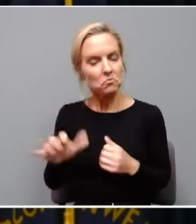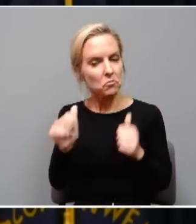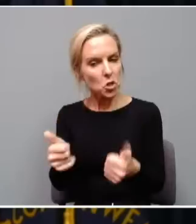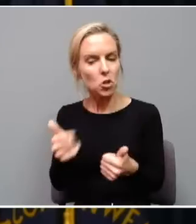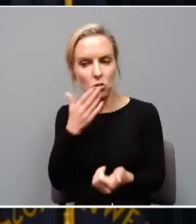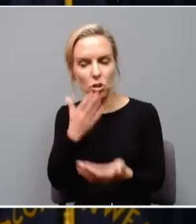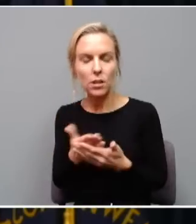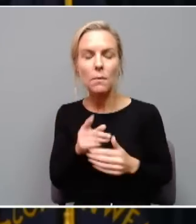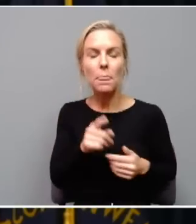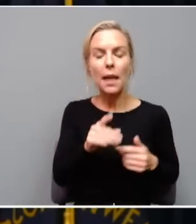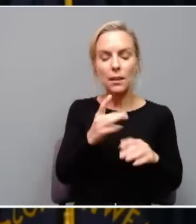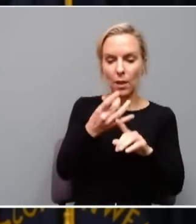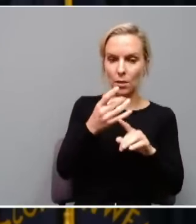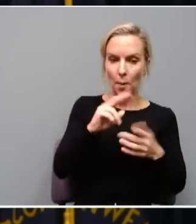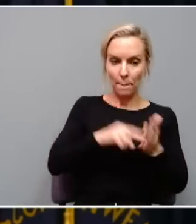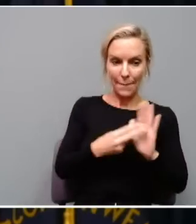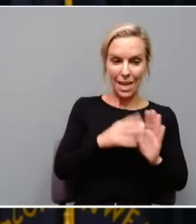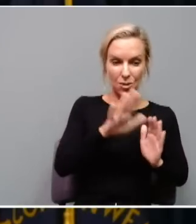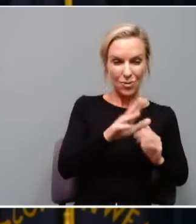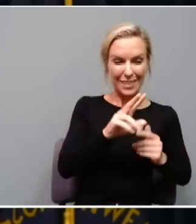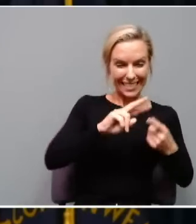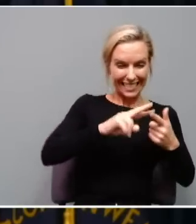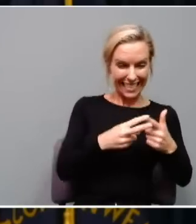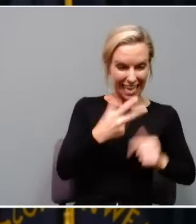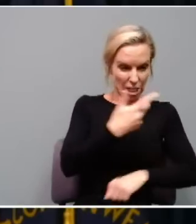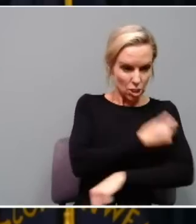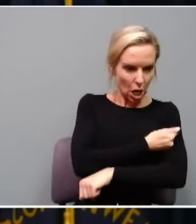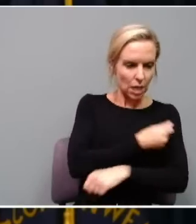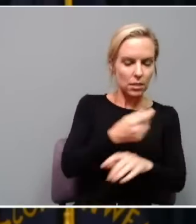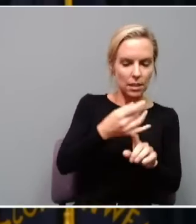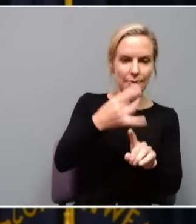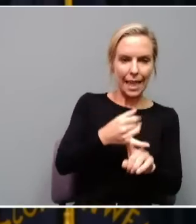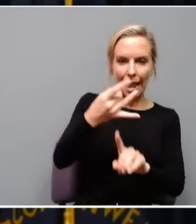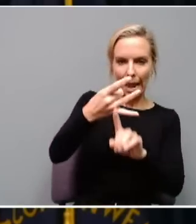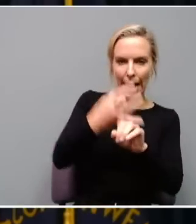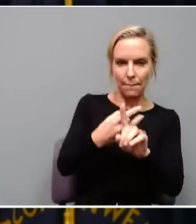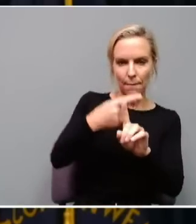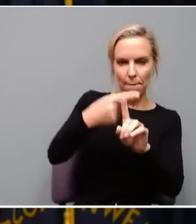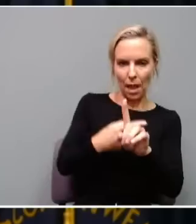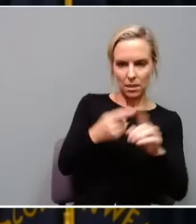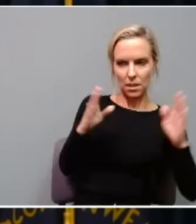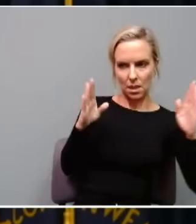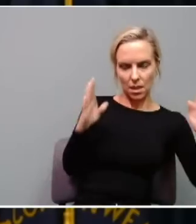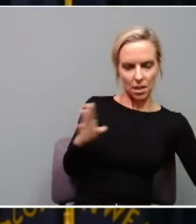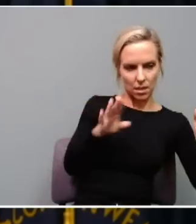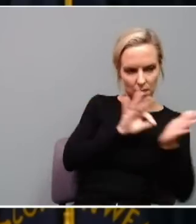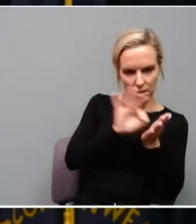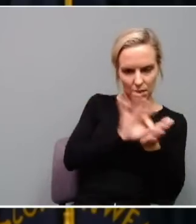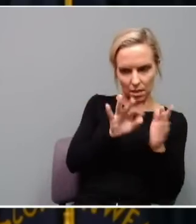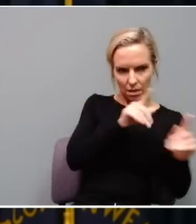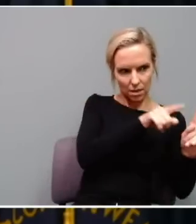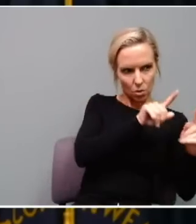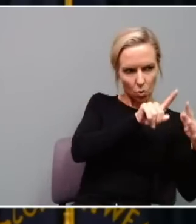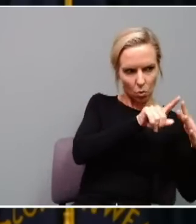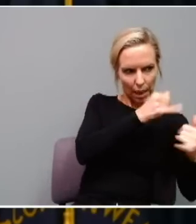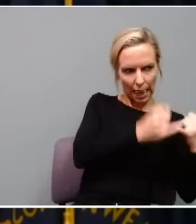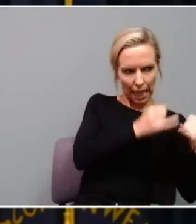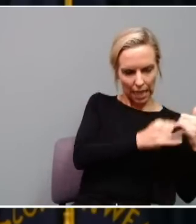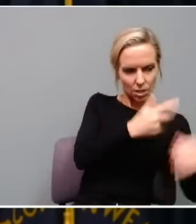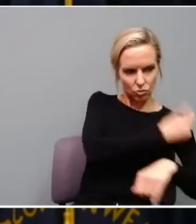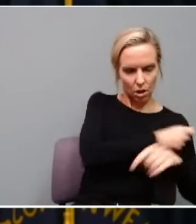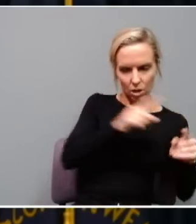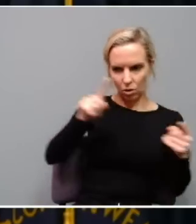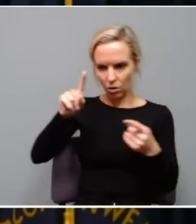shot, once the CDC says, okay, is the time to go get it. All right, finally,